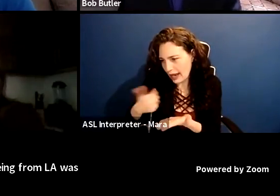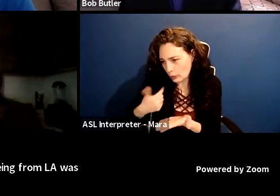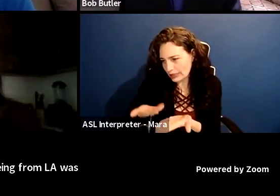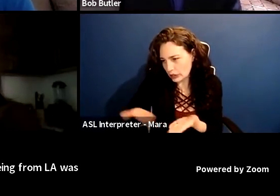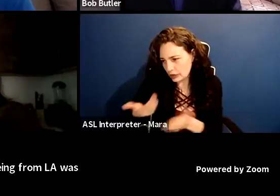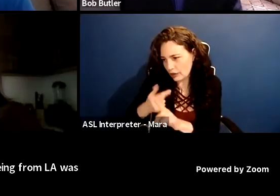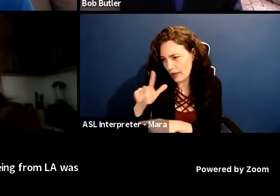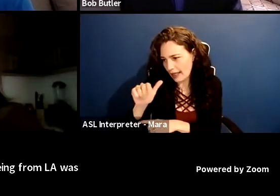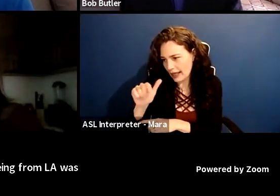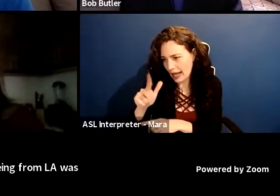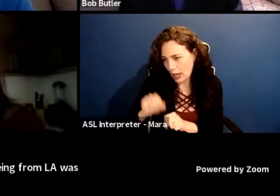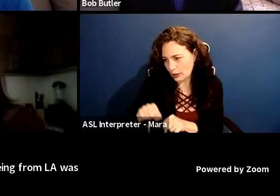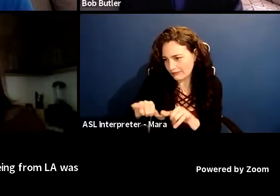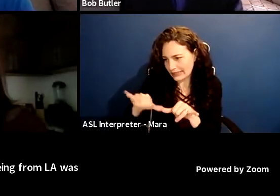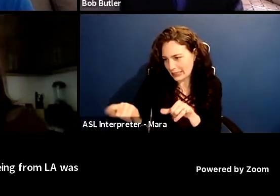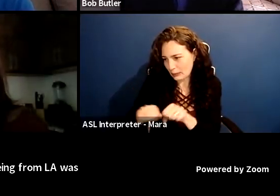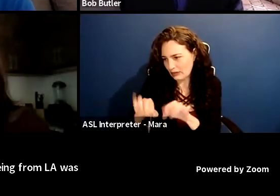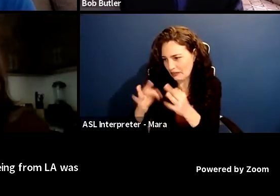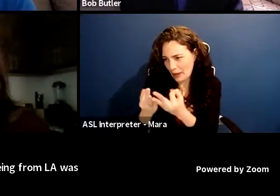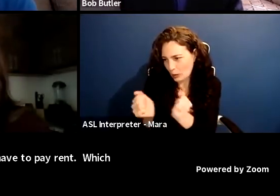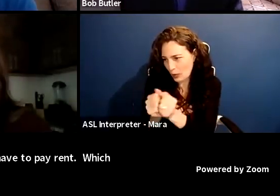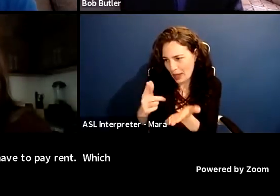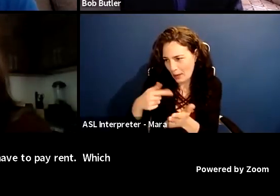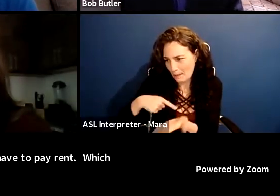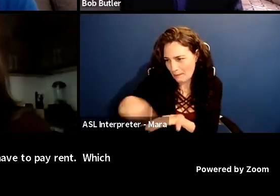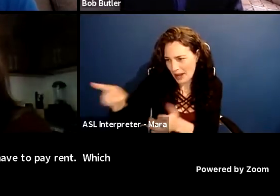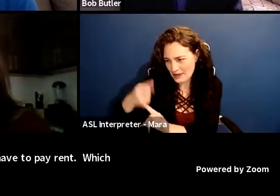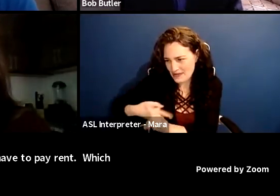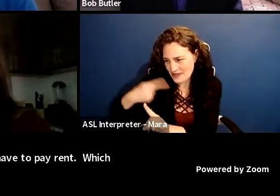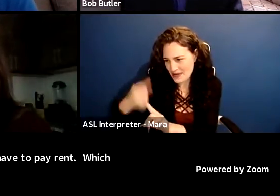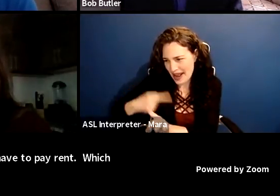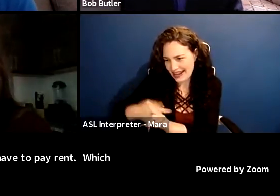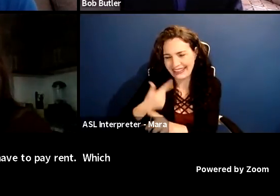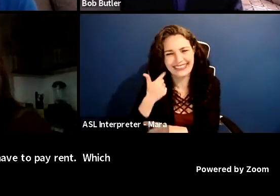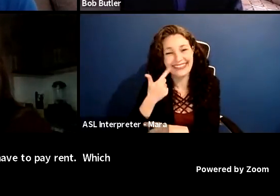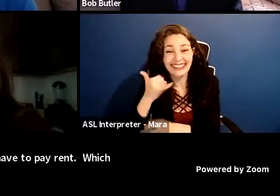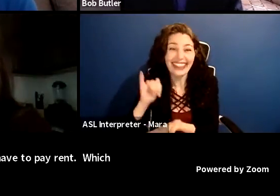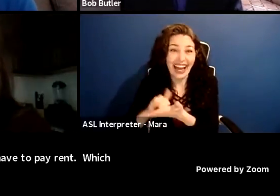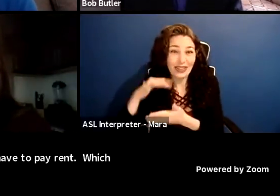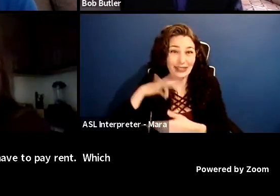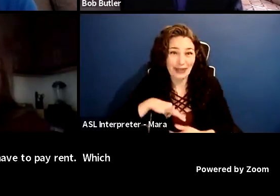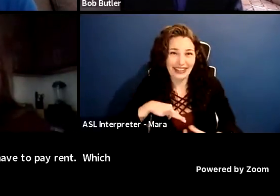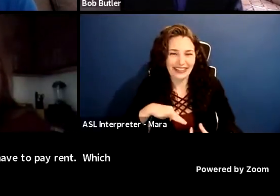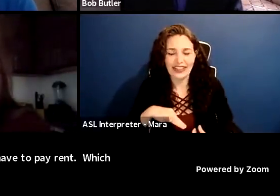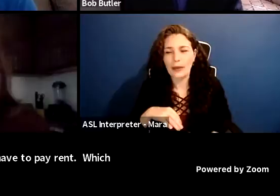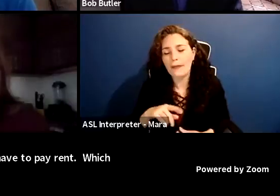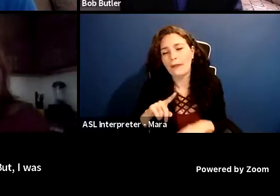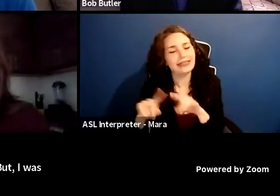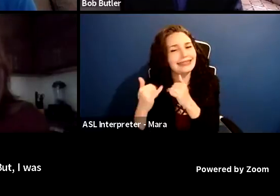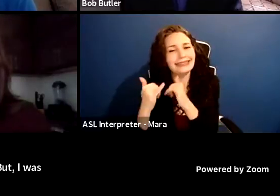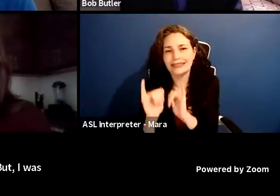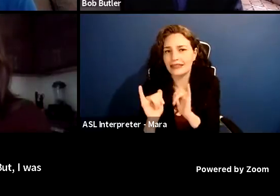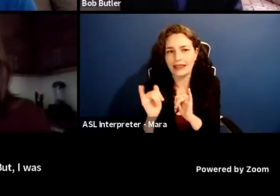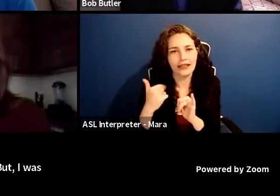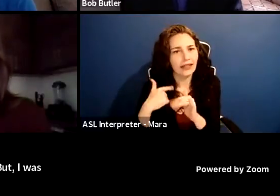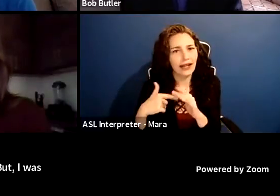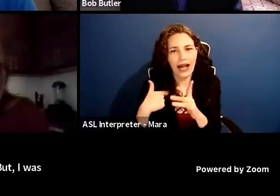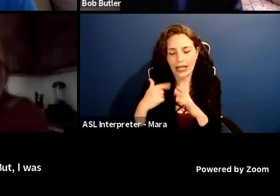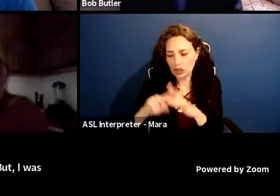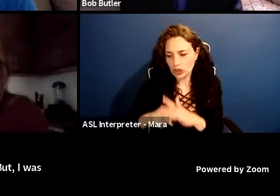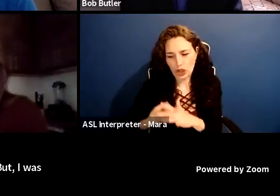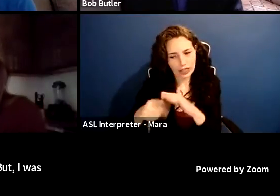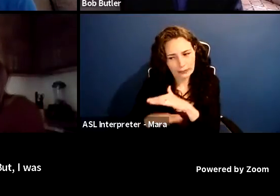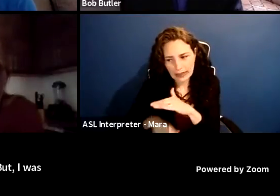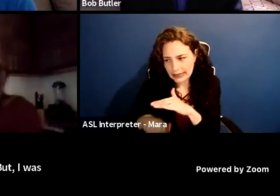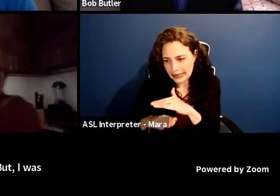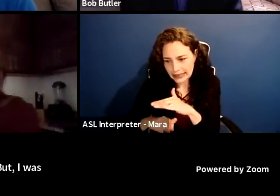But I was still from scratch, as far as, reaching out to the mayor's